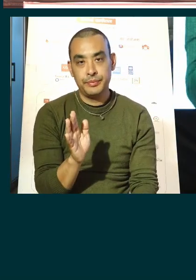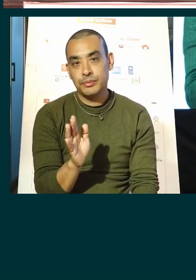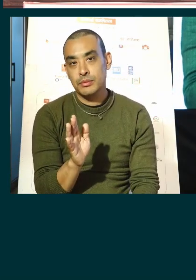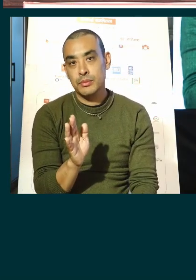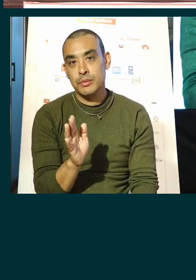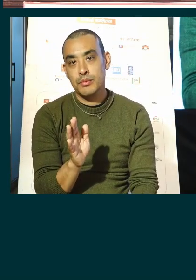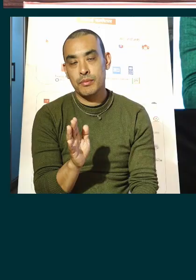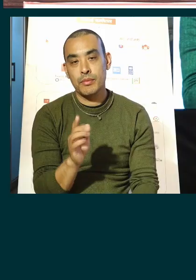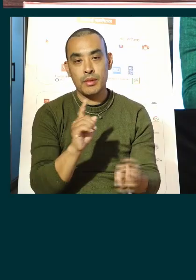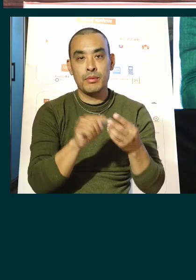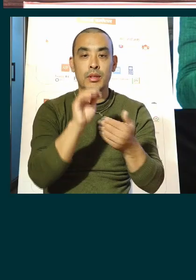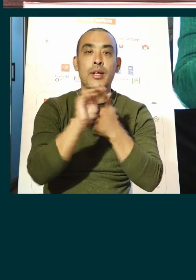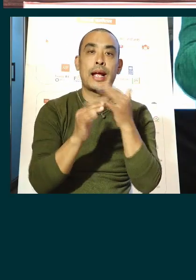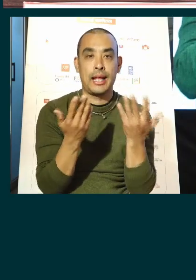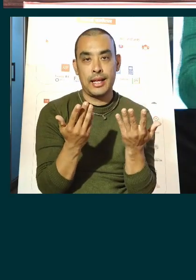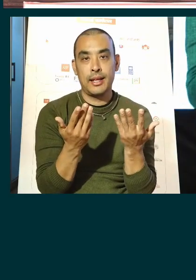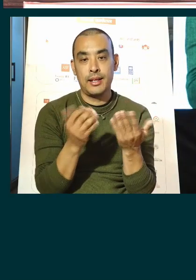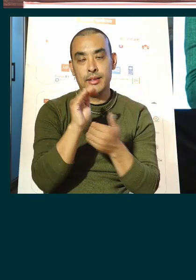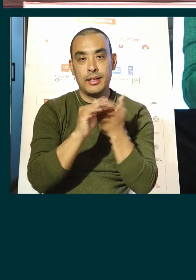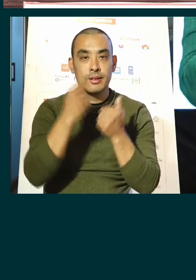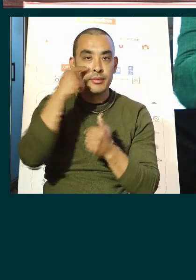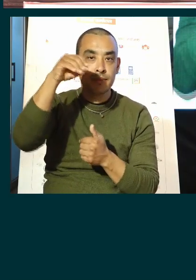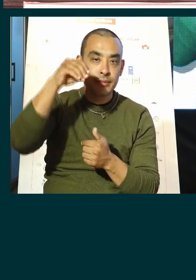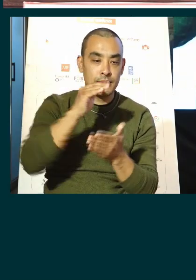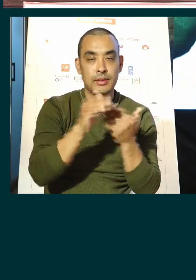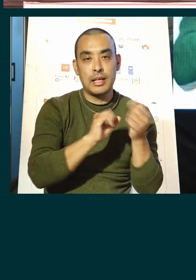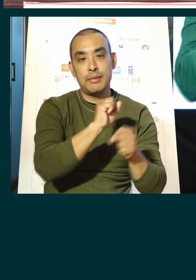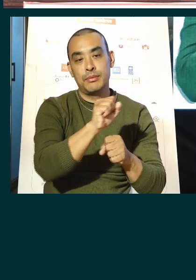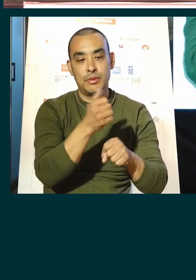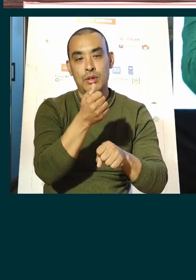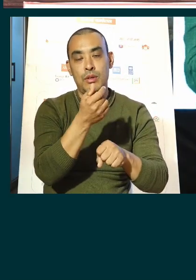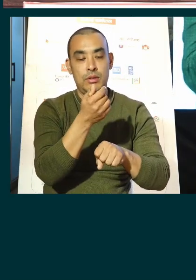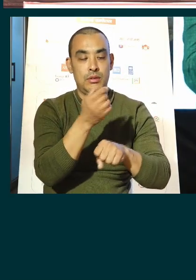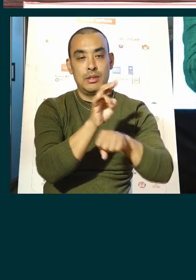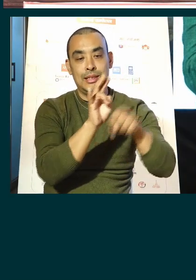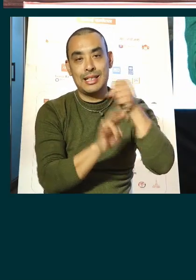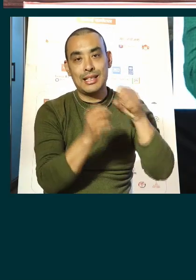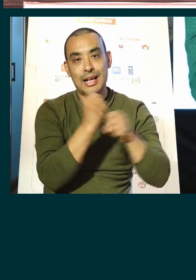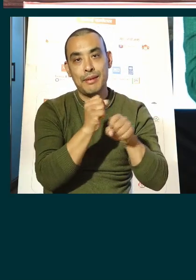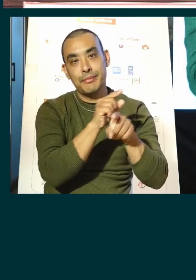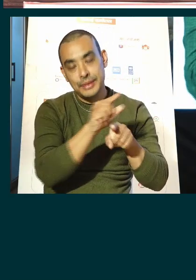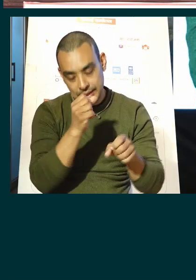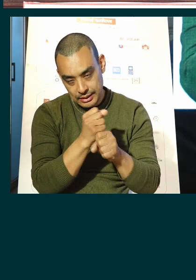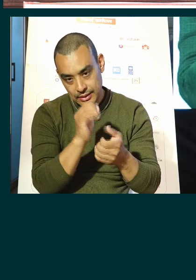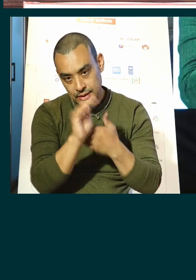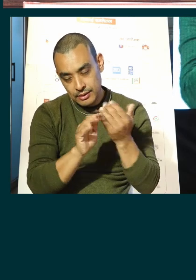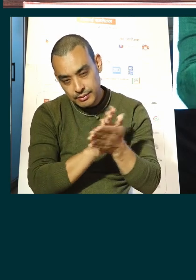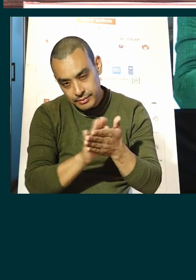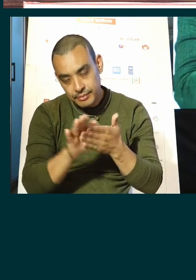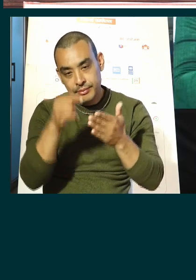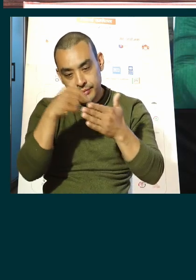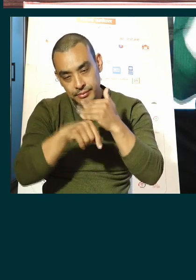What about the methodology? It's visual anthropology and ethnography. It's also called visual ethnography, but very briefly,